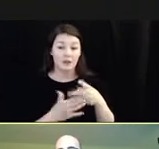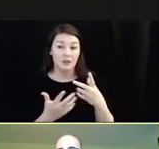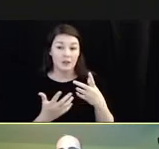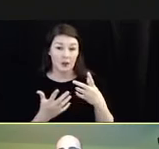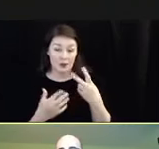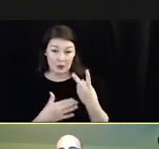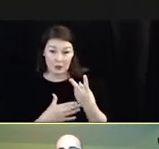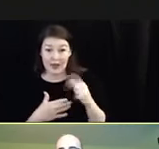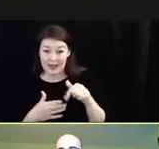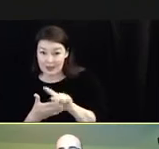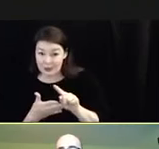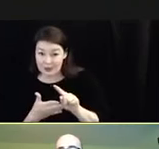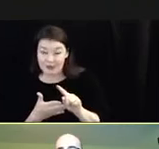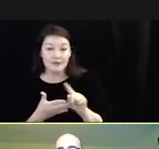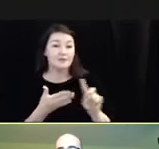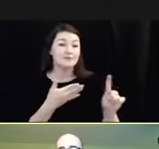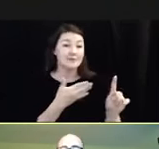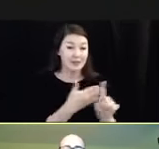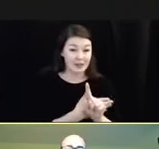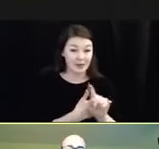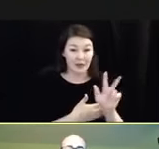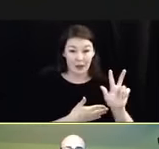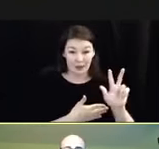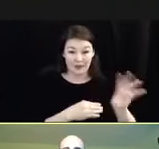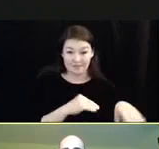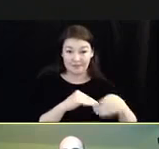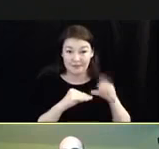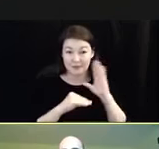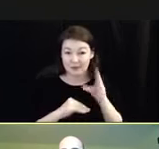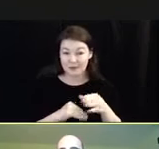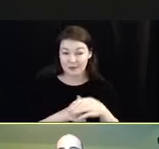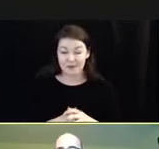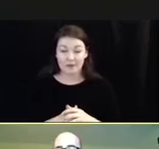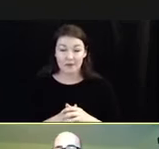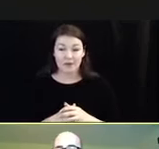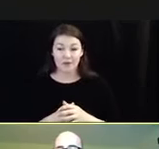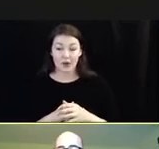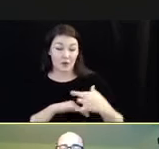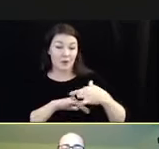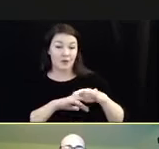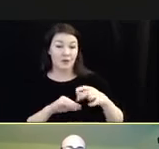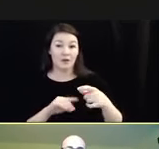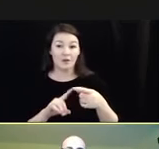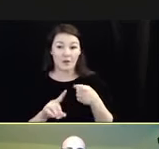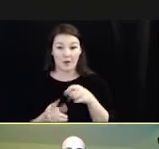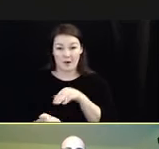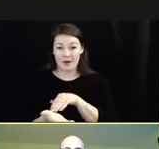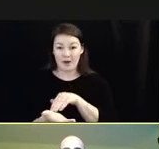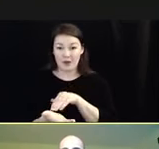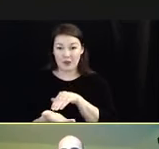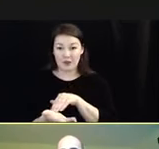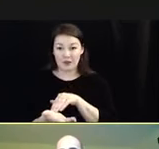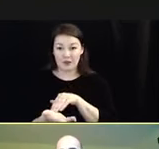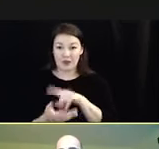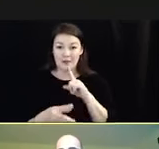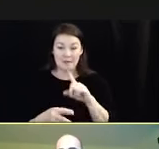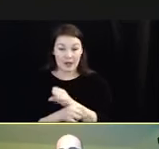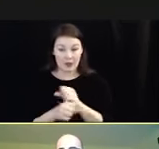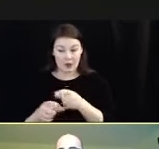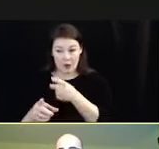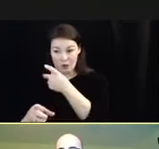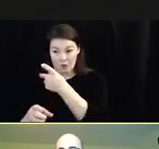more buses coming online next week. Currently, those are referred by a provider to ensure that we're getting the right